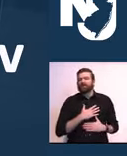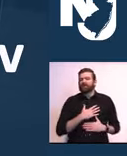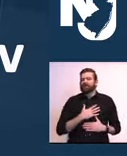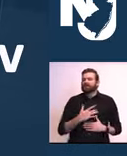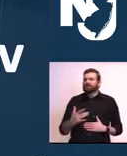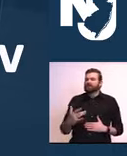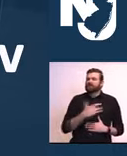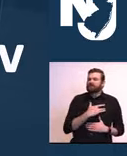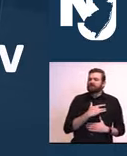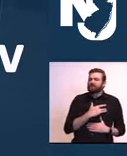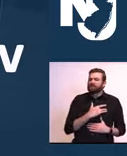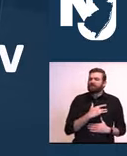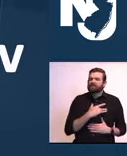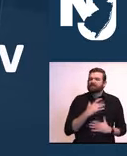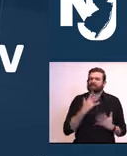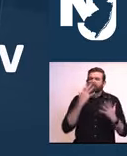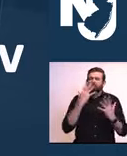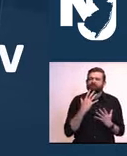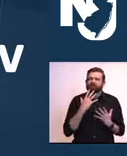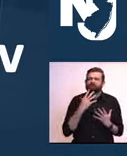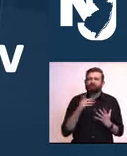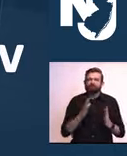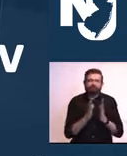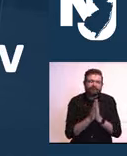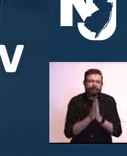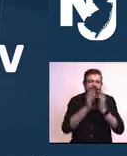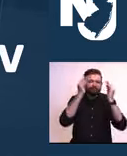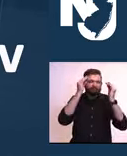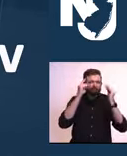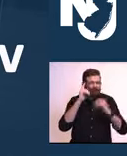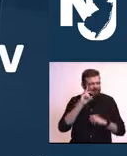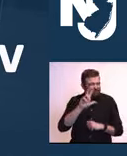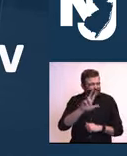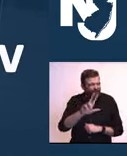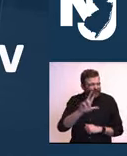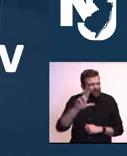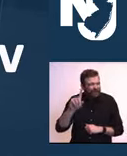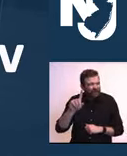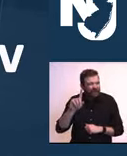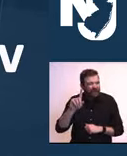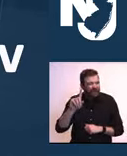least, by my account, Pat, at least 31 between the two